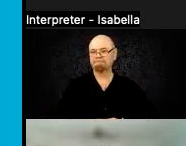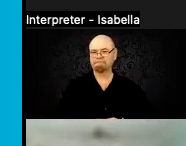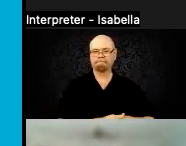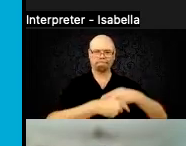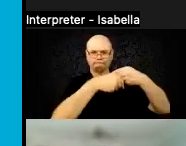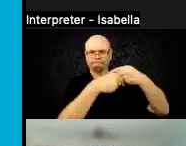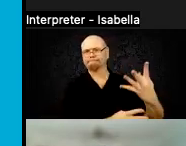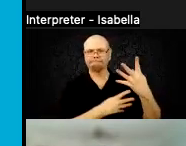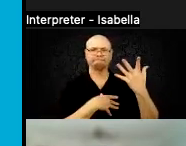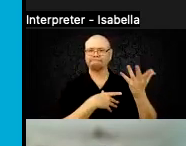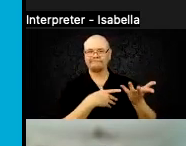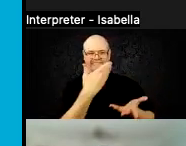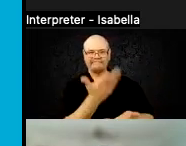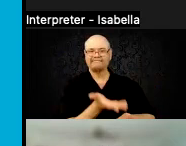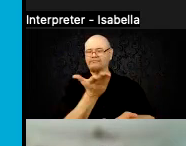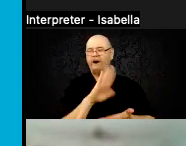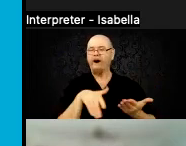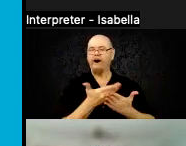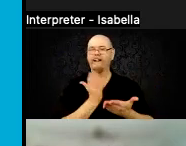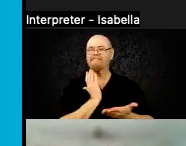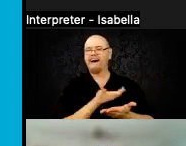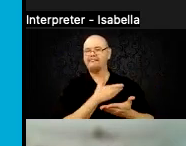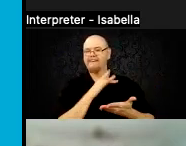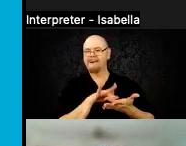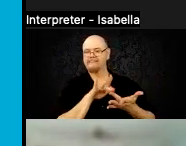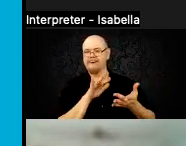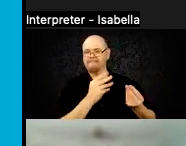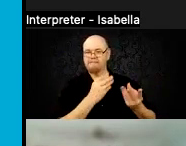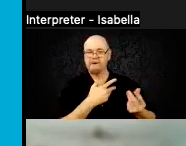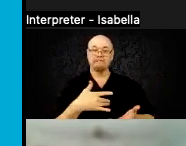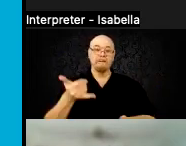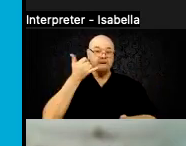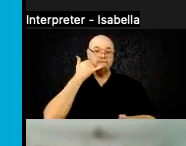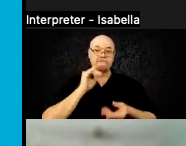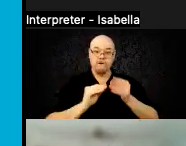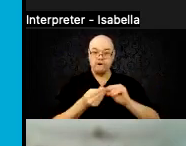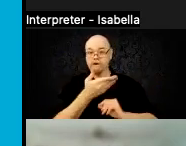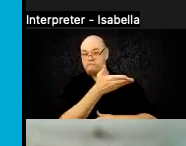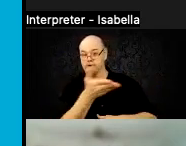things that you should. Here is our contact information. You can reach us by phone at